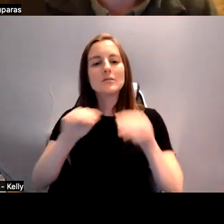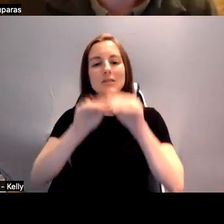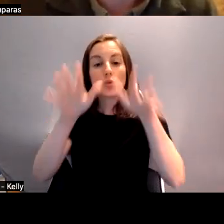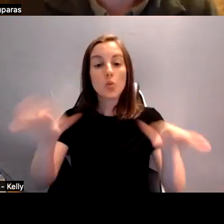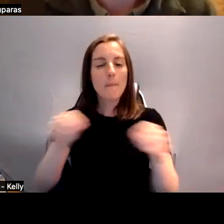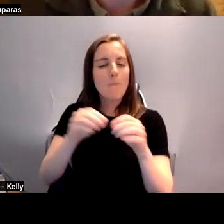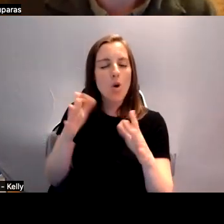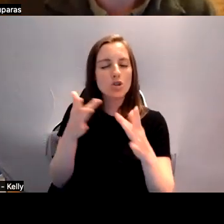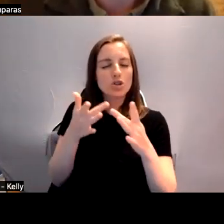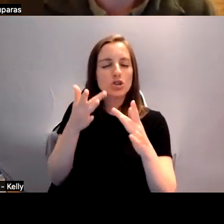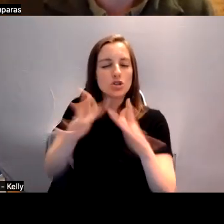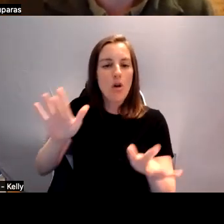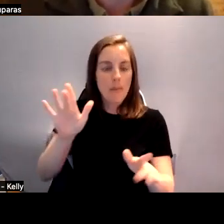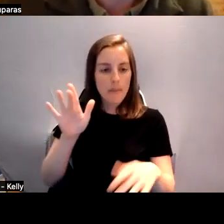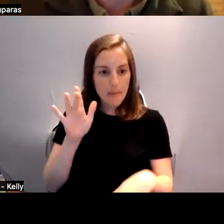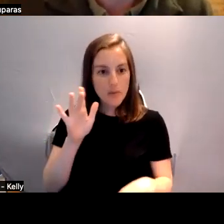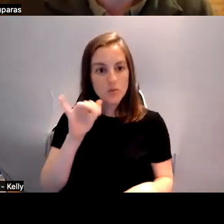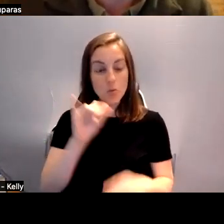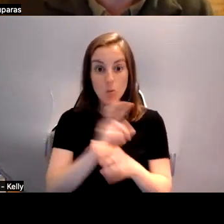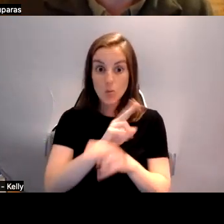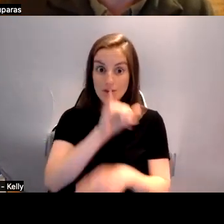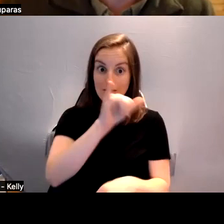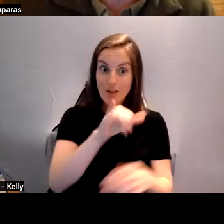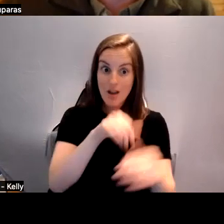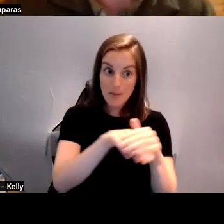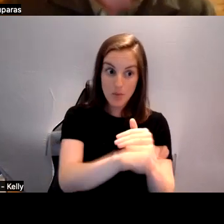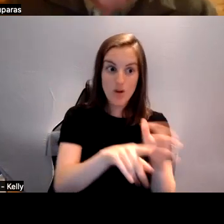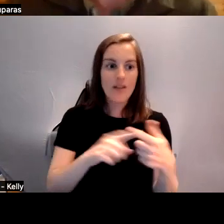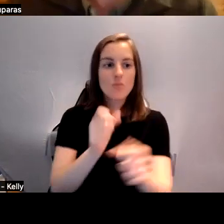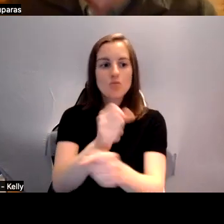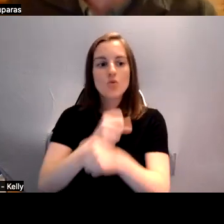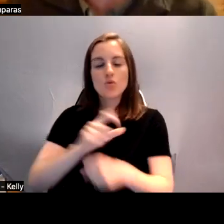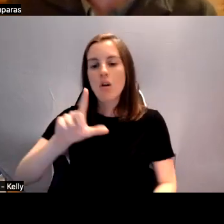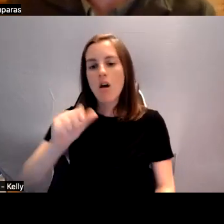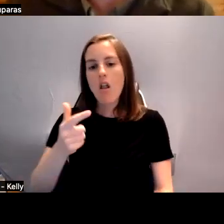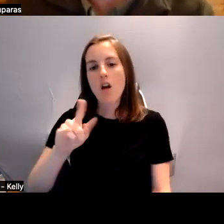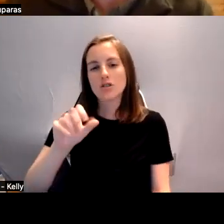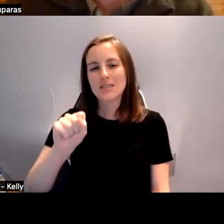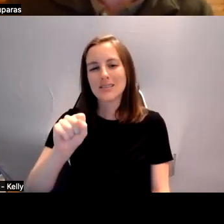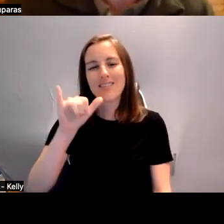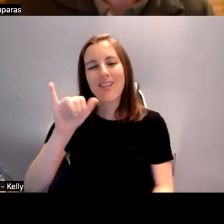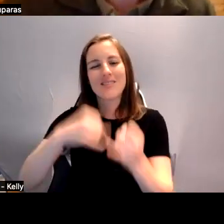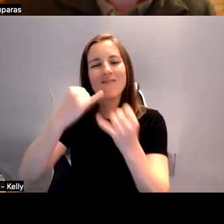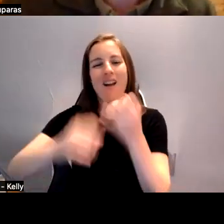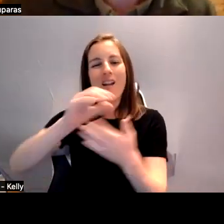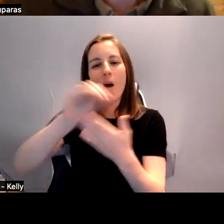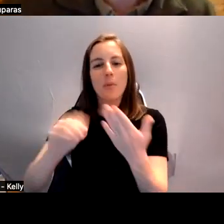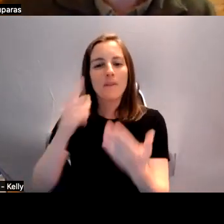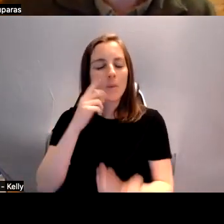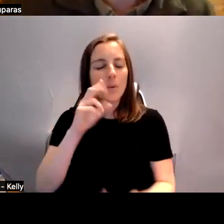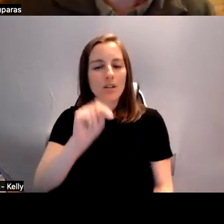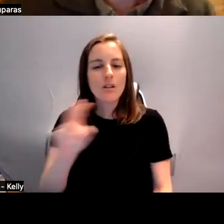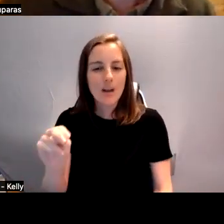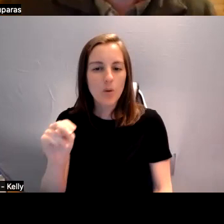takes the backbone as an input and then produces these called logits. So logits are the final outputs of the neural network before using any